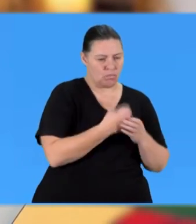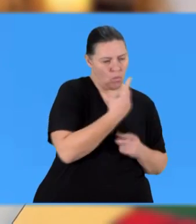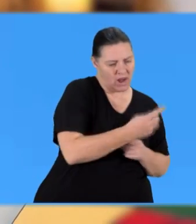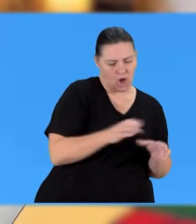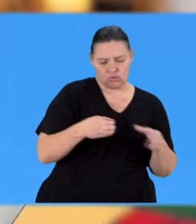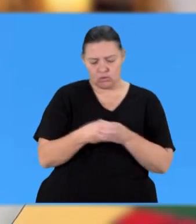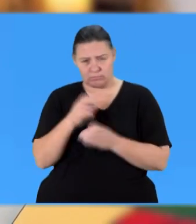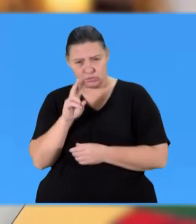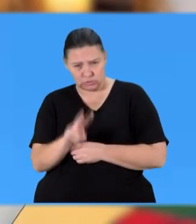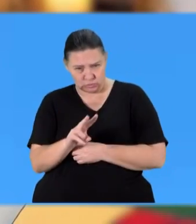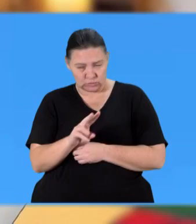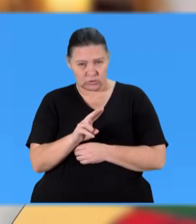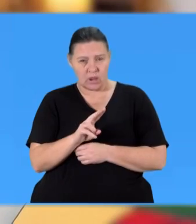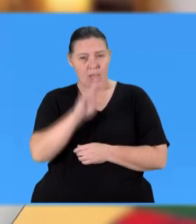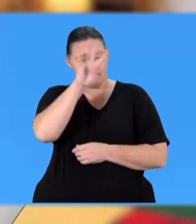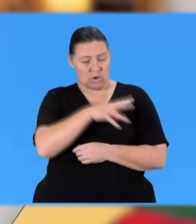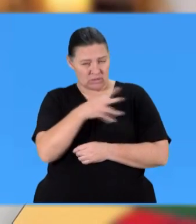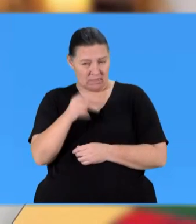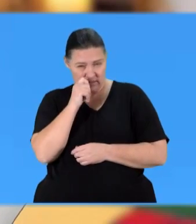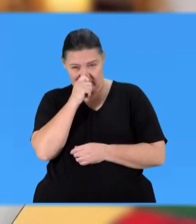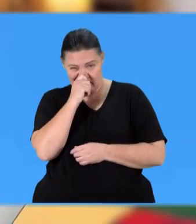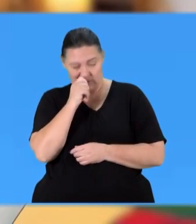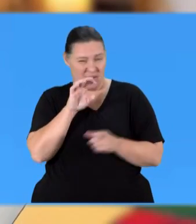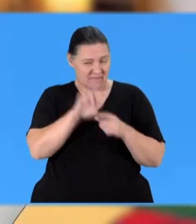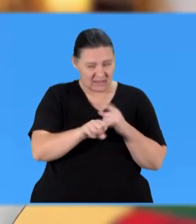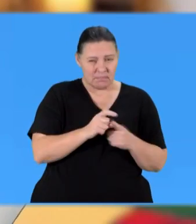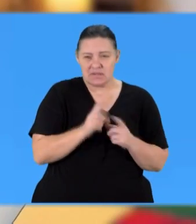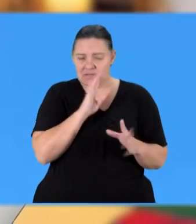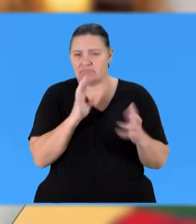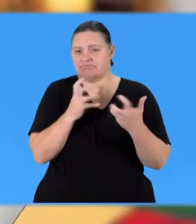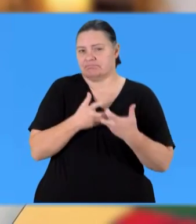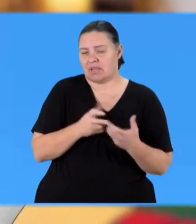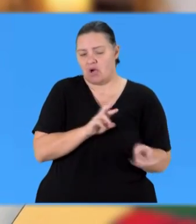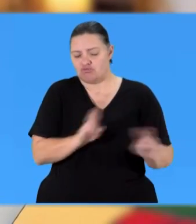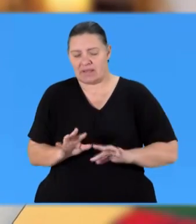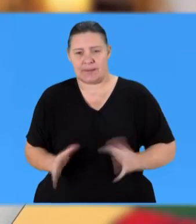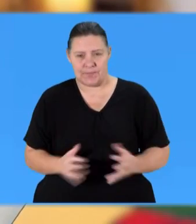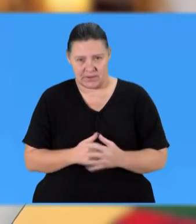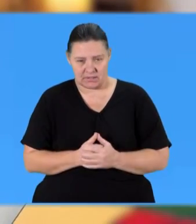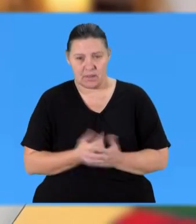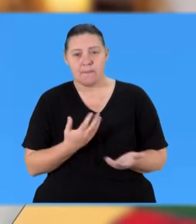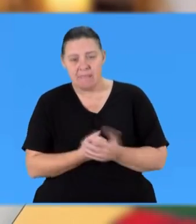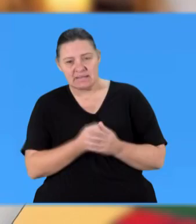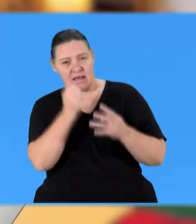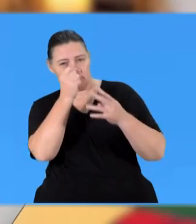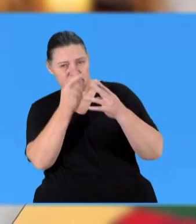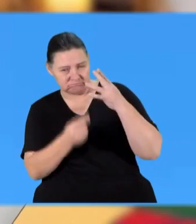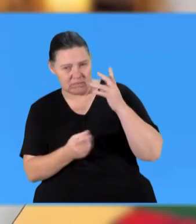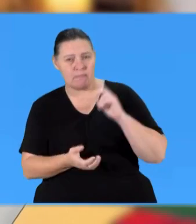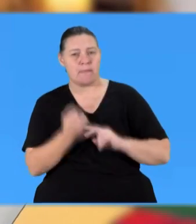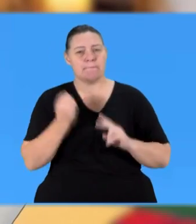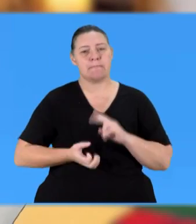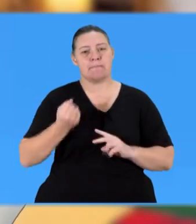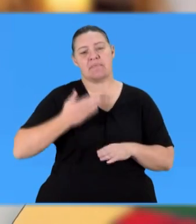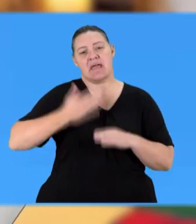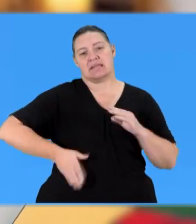1 and group 2 of our periodic table. But before we get started with the actual lesson, we need to set goals and targets that we need